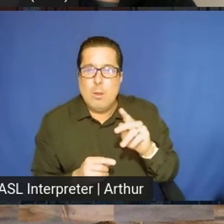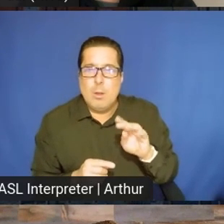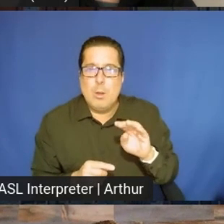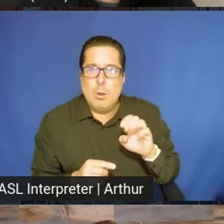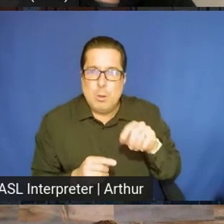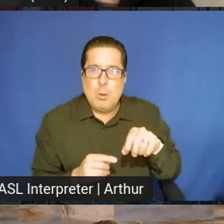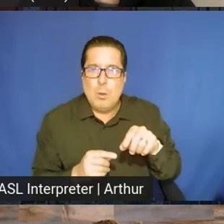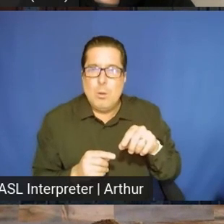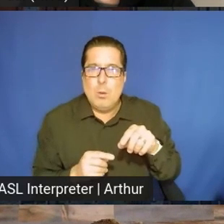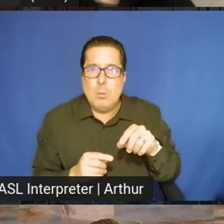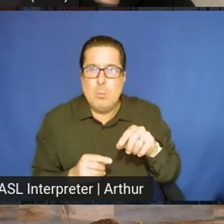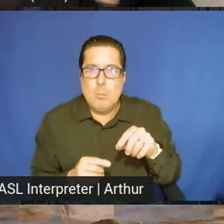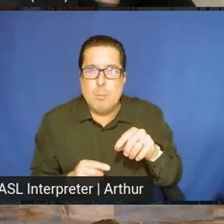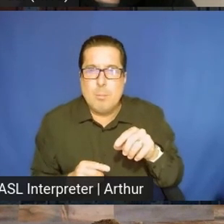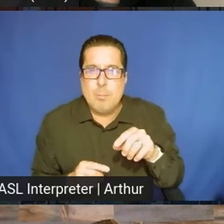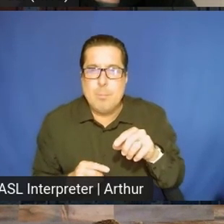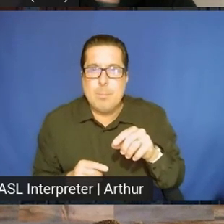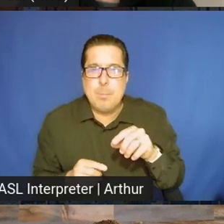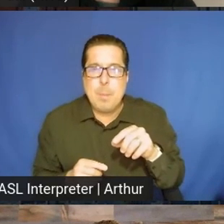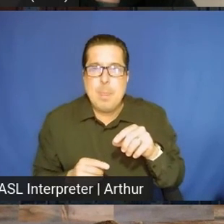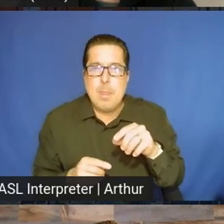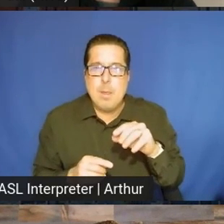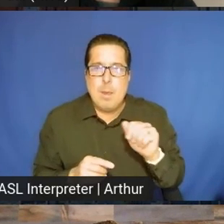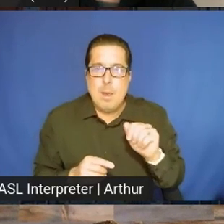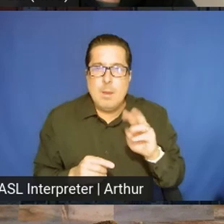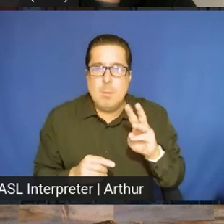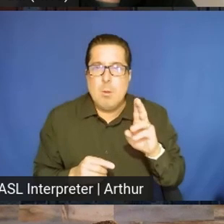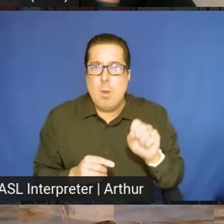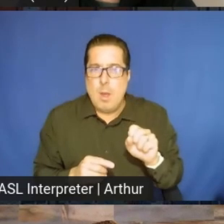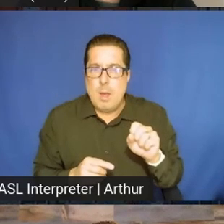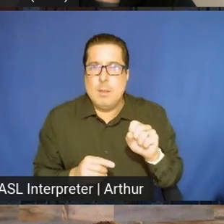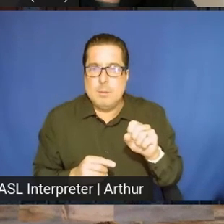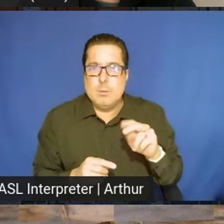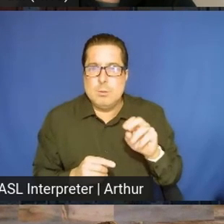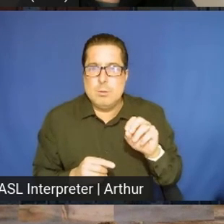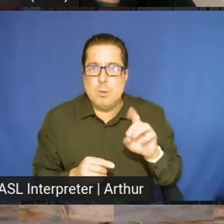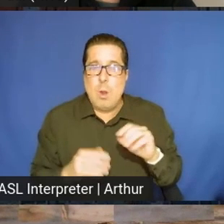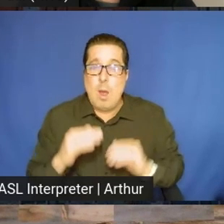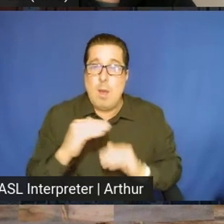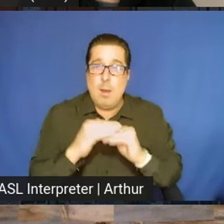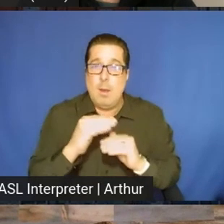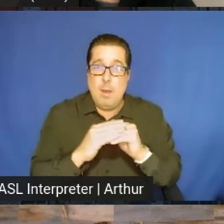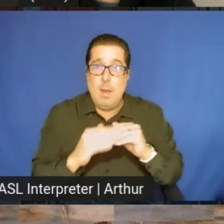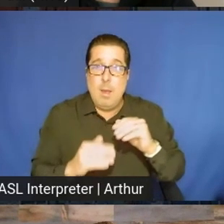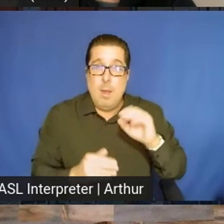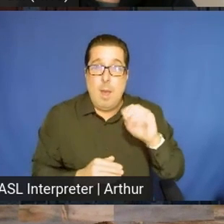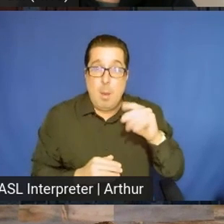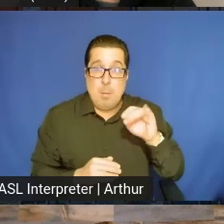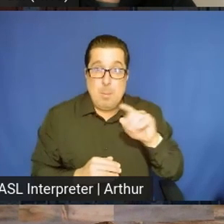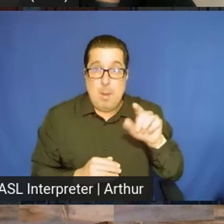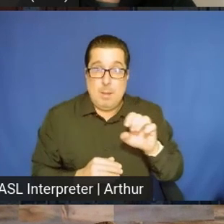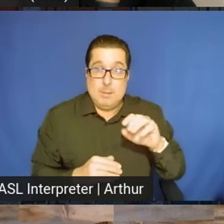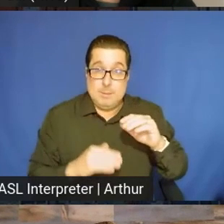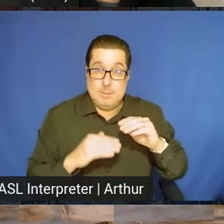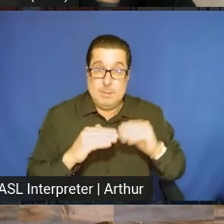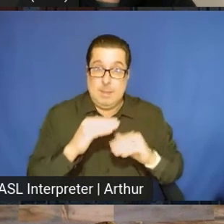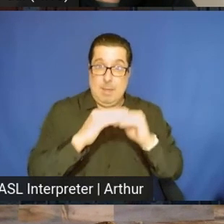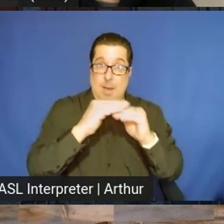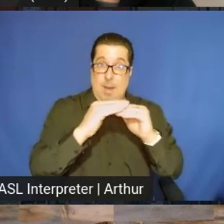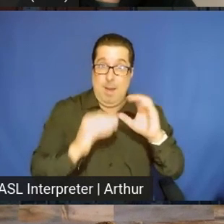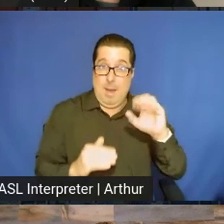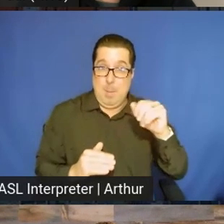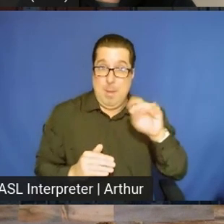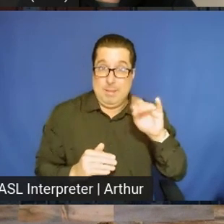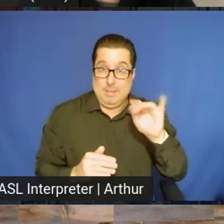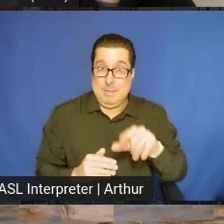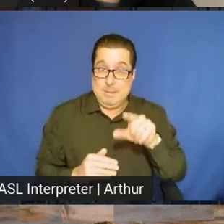and AWS node. So it's just enough capacity, optimized capacity that is required to scale up